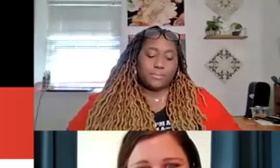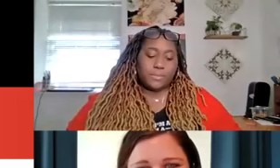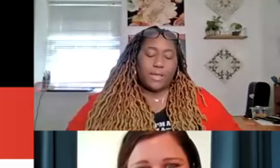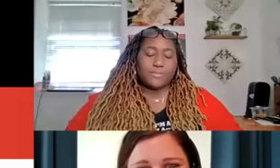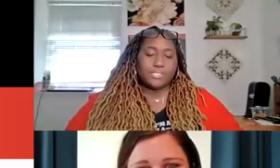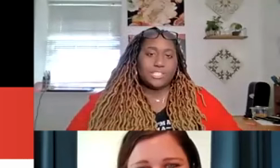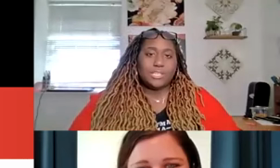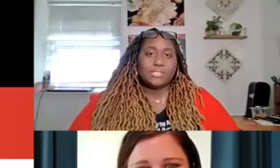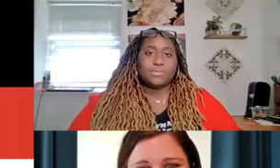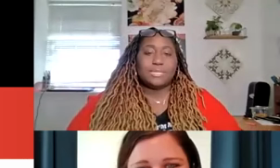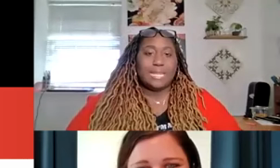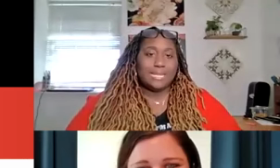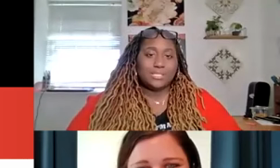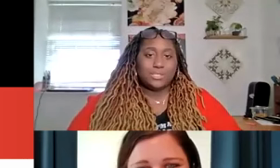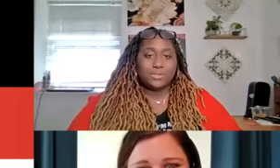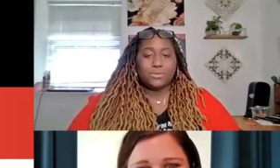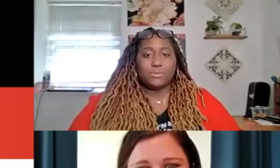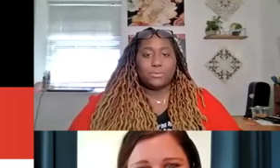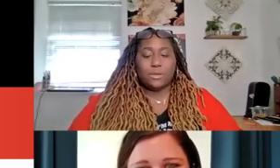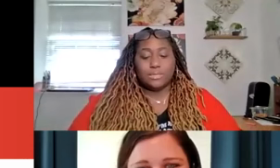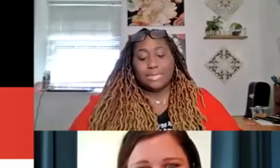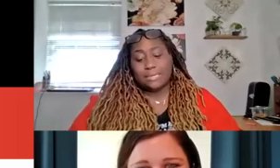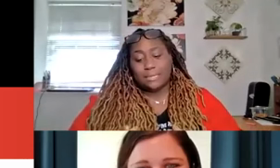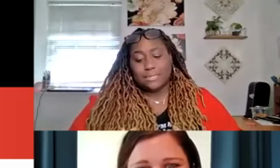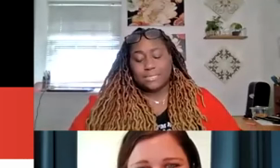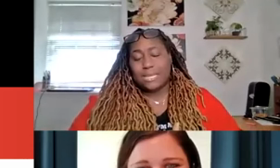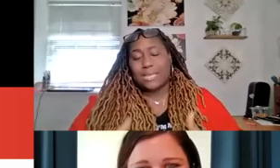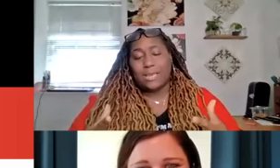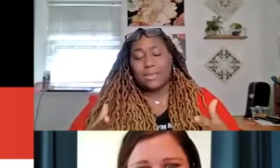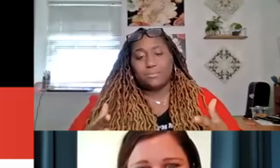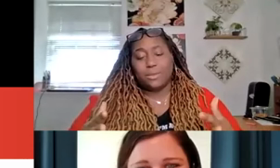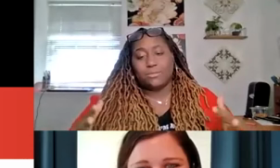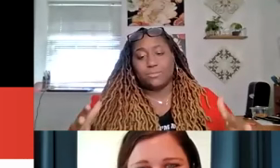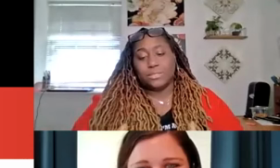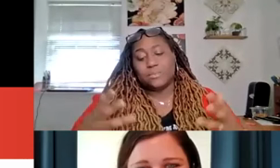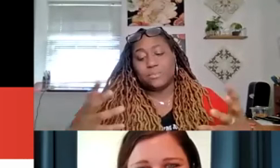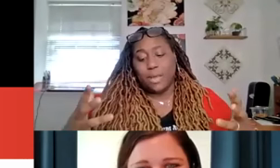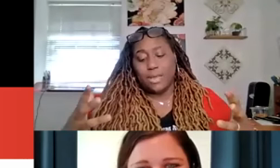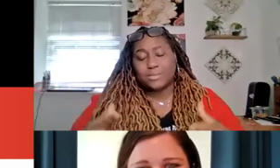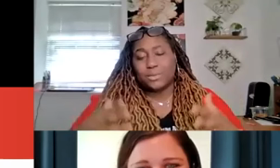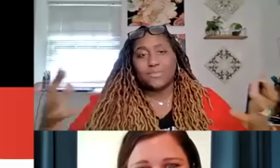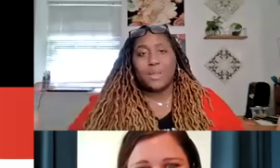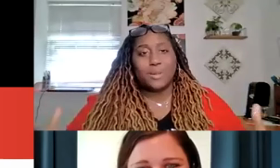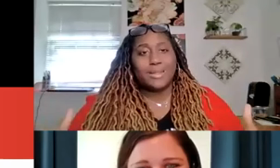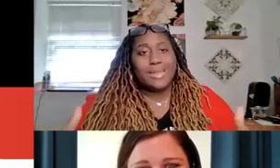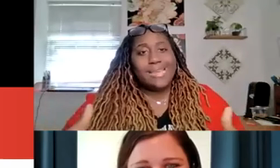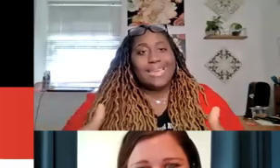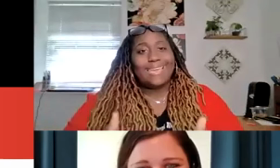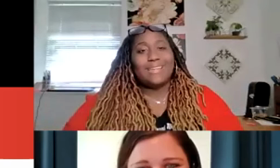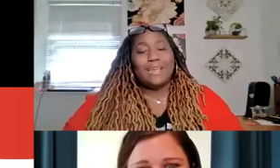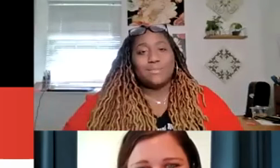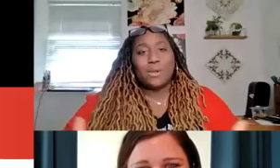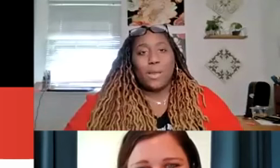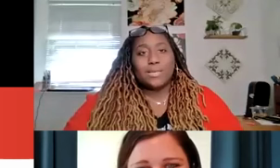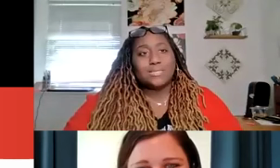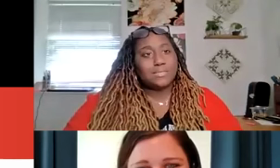the conversation has really led us to really see a really explosive number